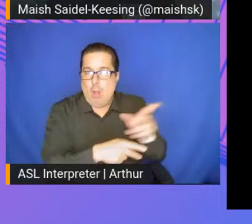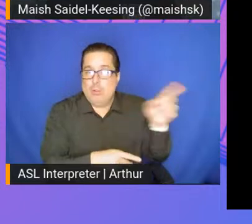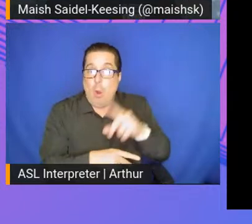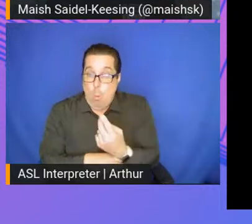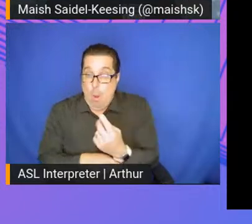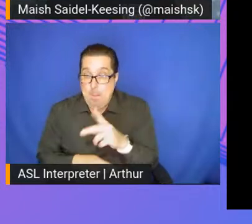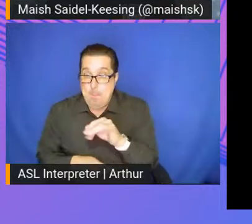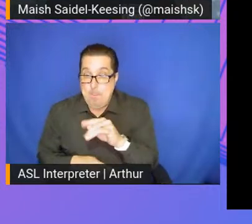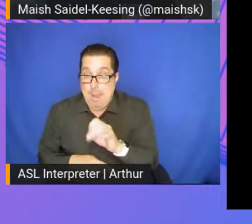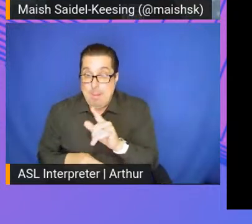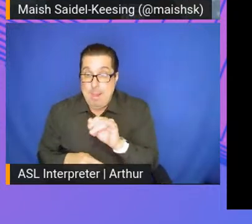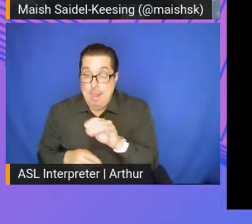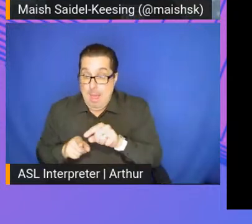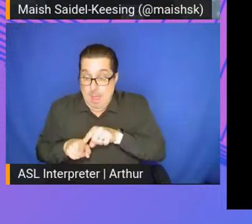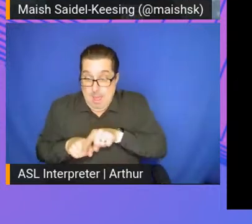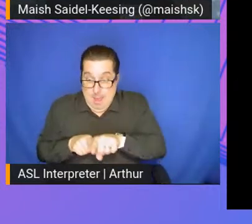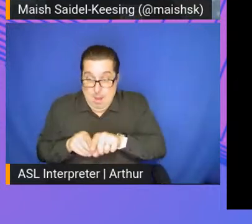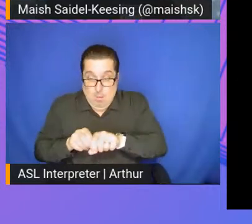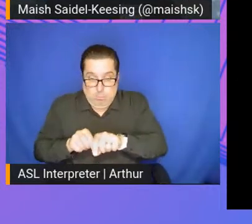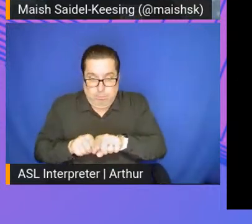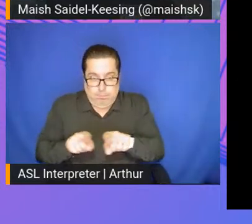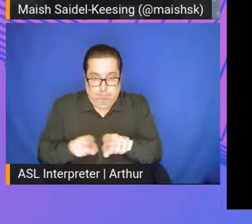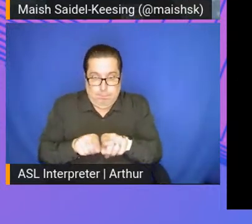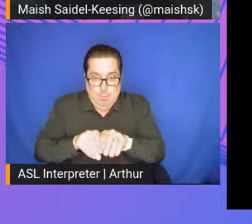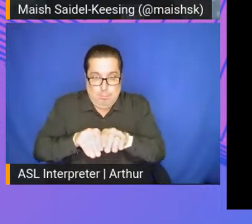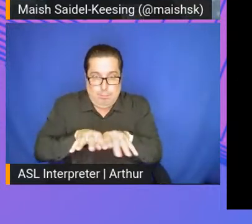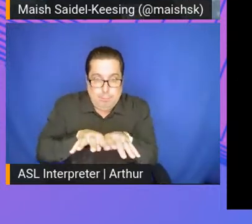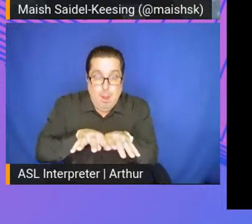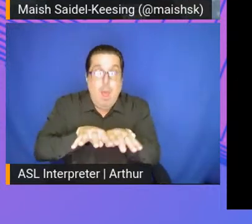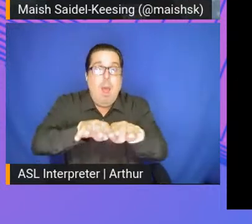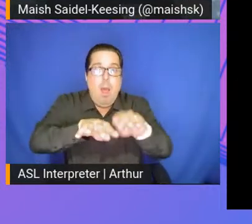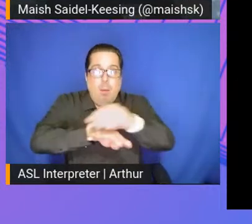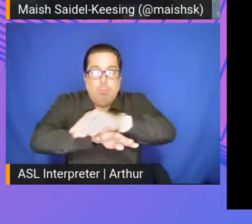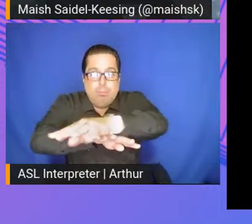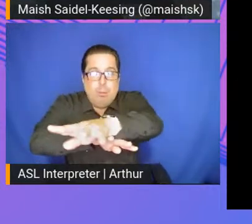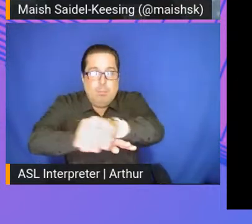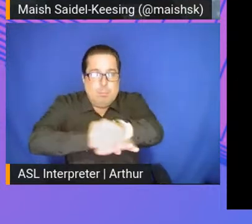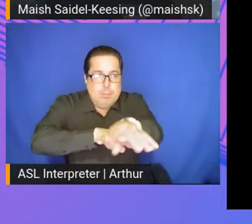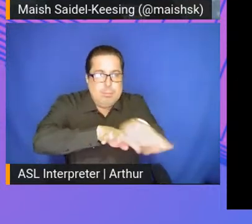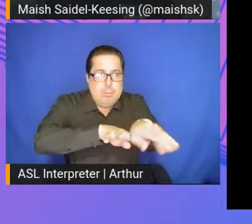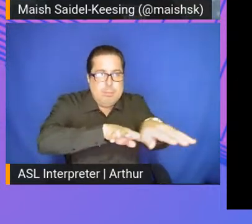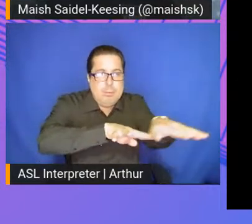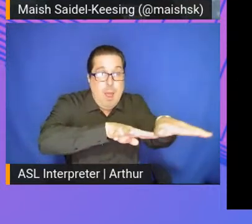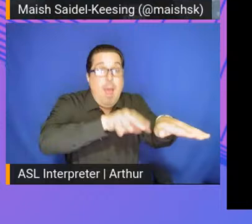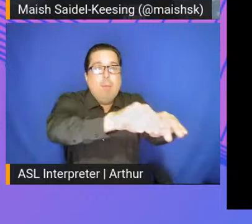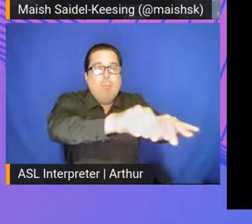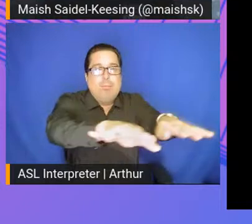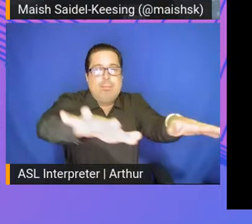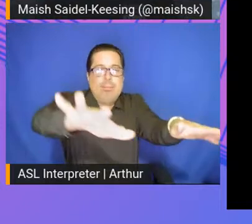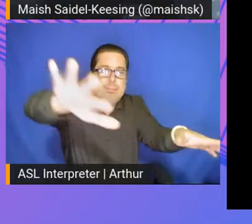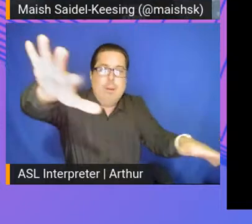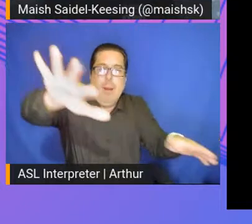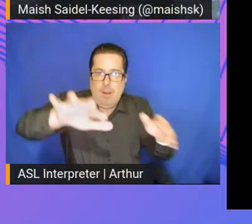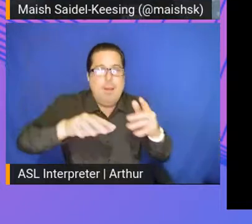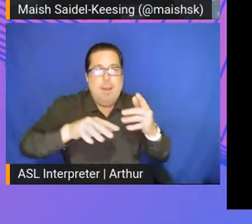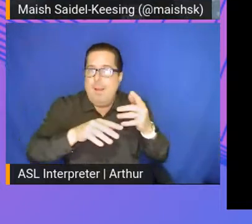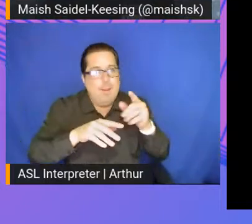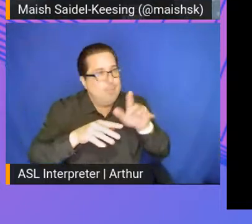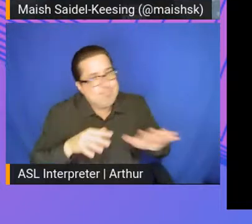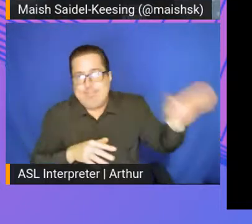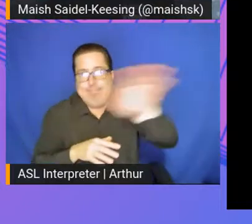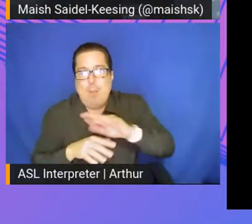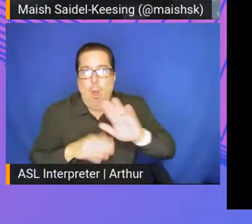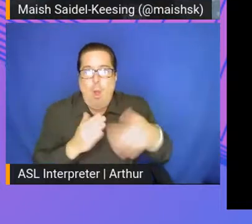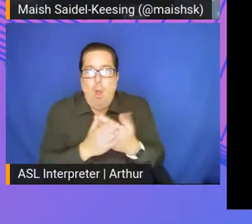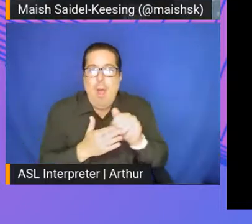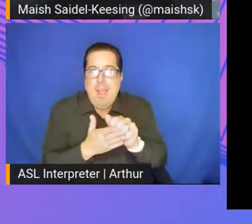branch that is moving code through the various accounts without needing a single team to